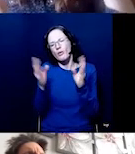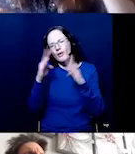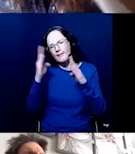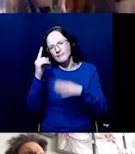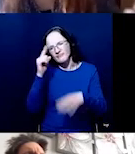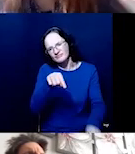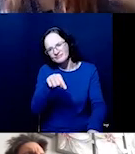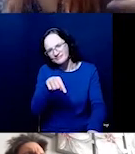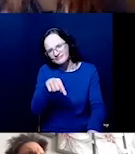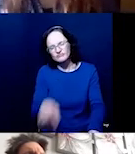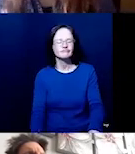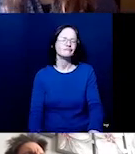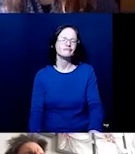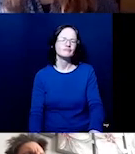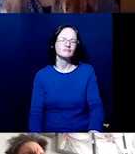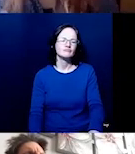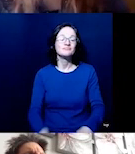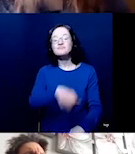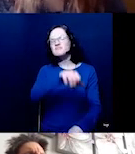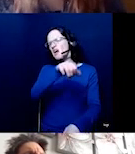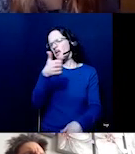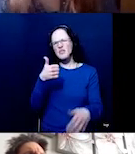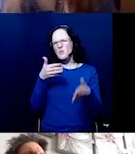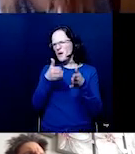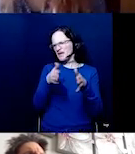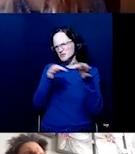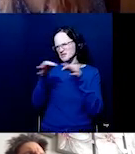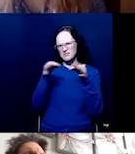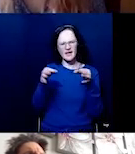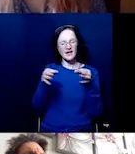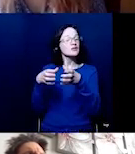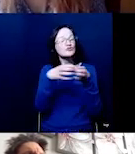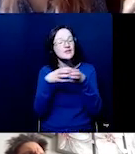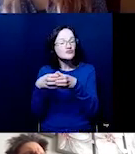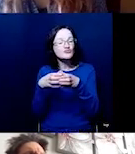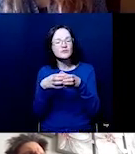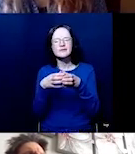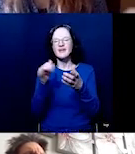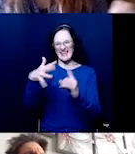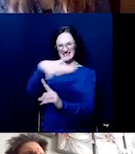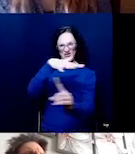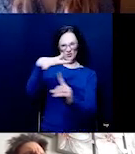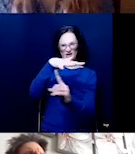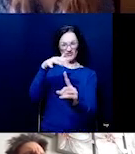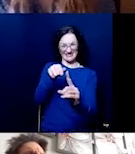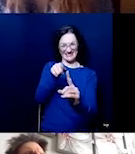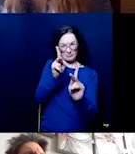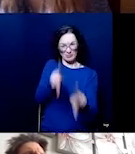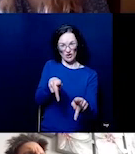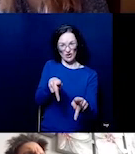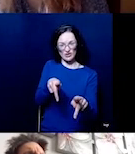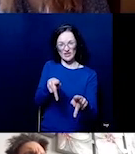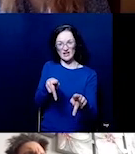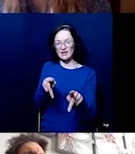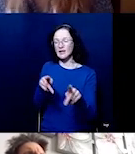So I'm just gonna say it in other words. So intersectionality is a situation where a person faces simultaneous forms